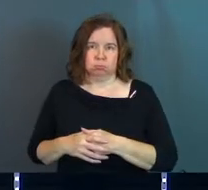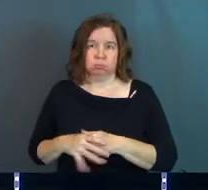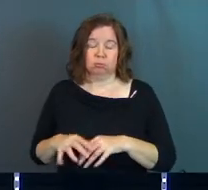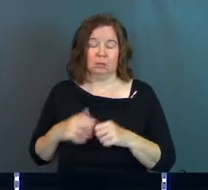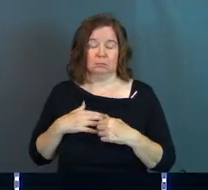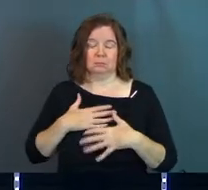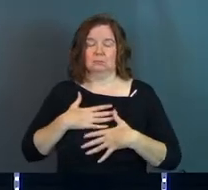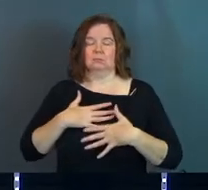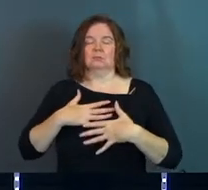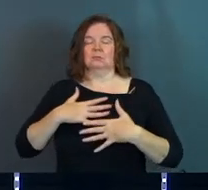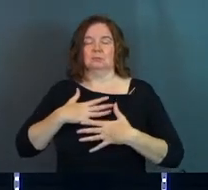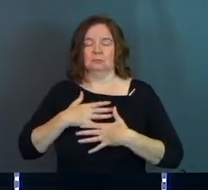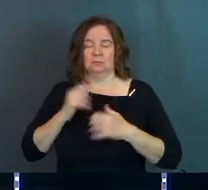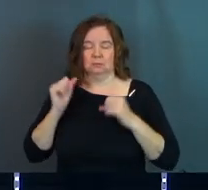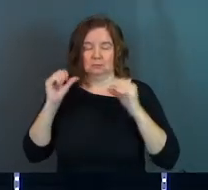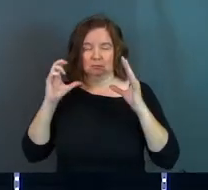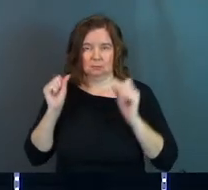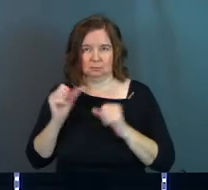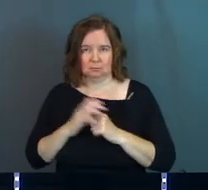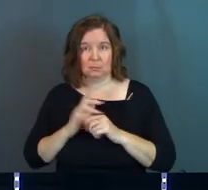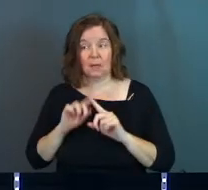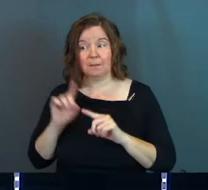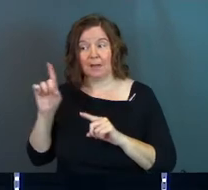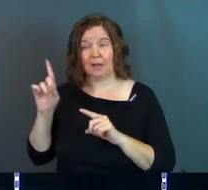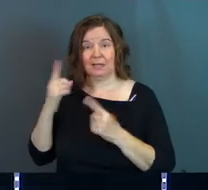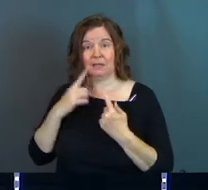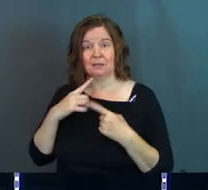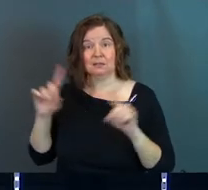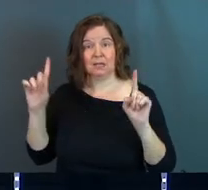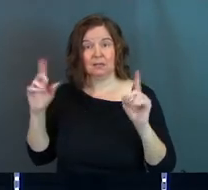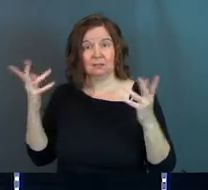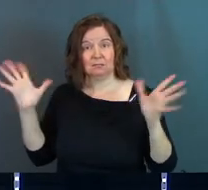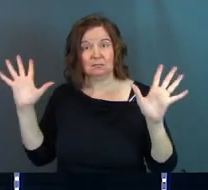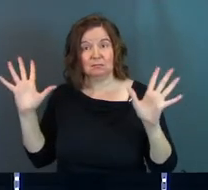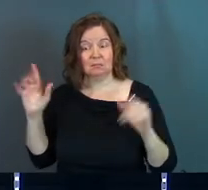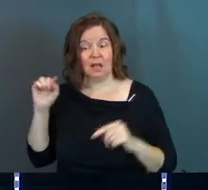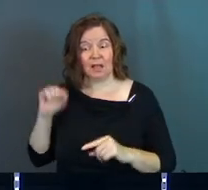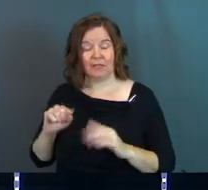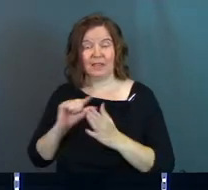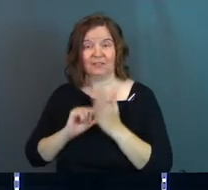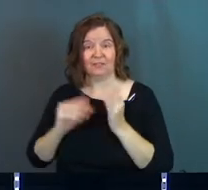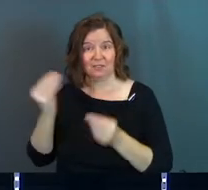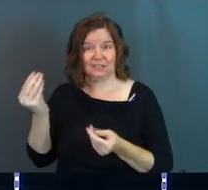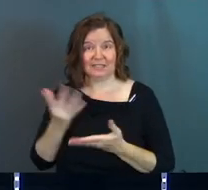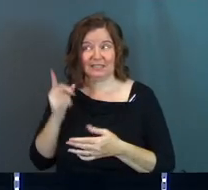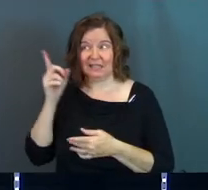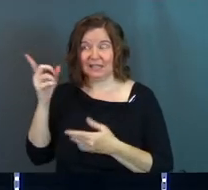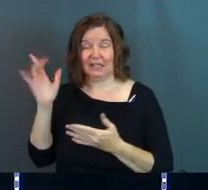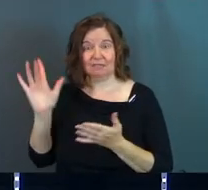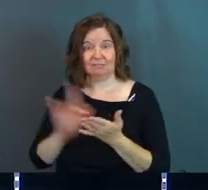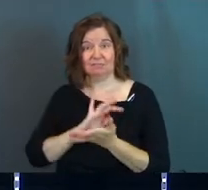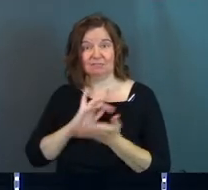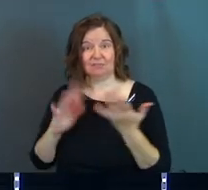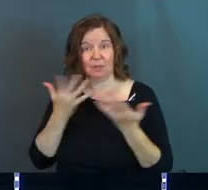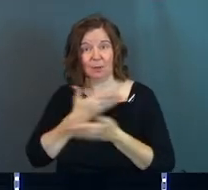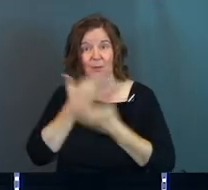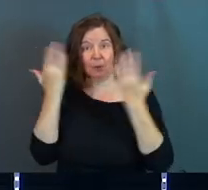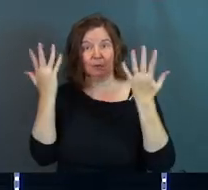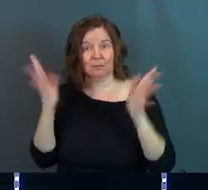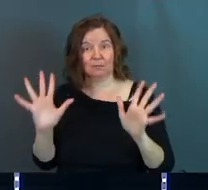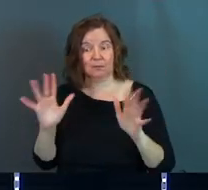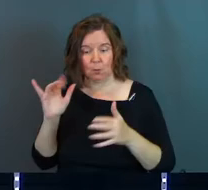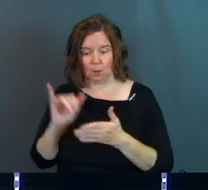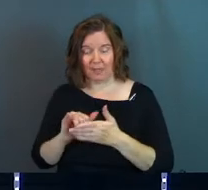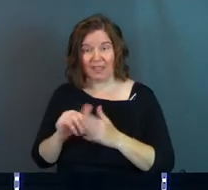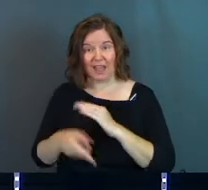takes my breath away. But he did it. And this verse tells us he did it. And so